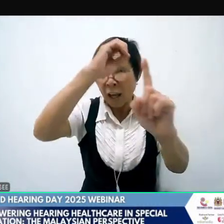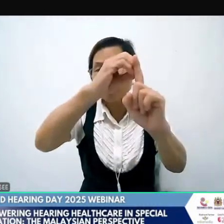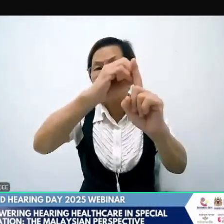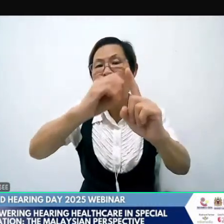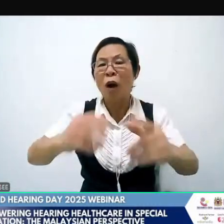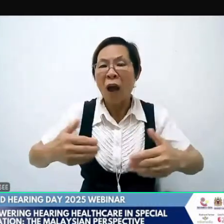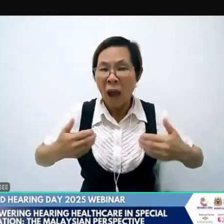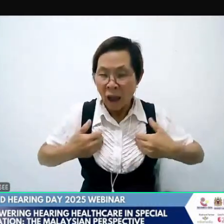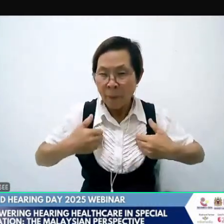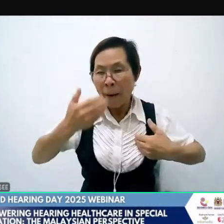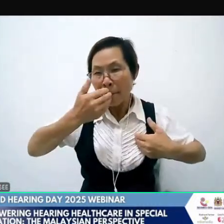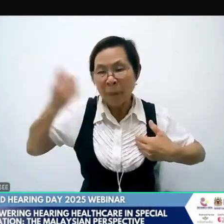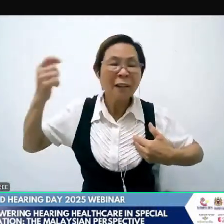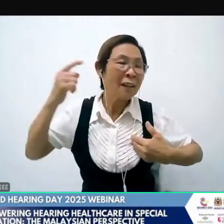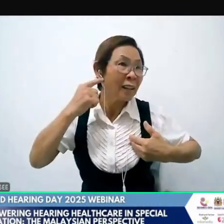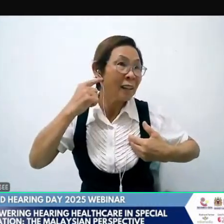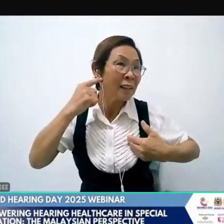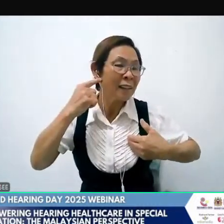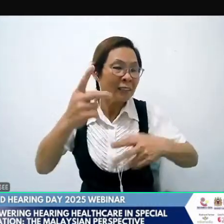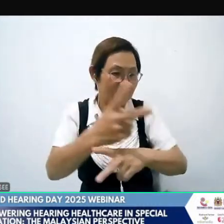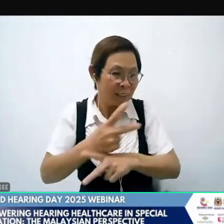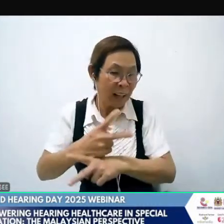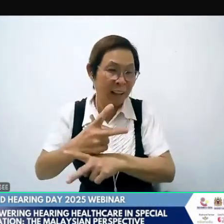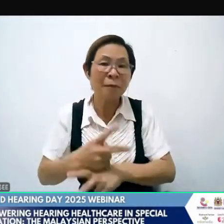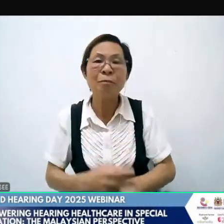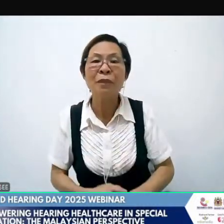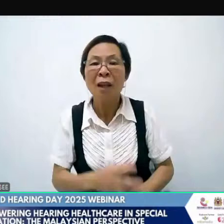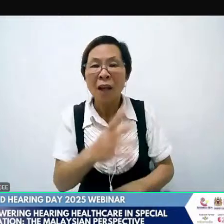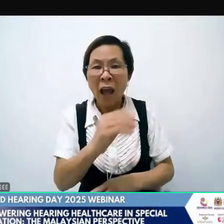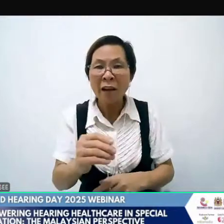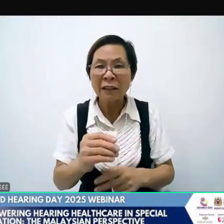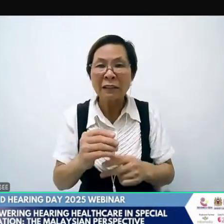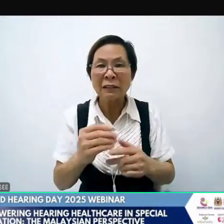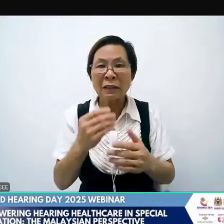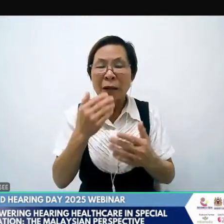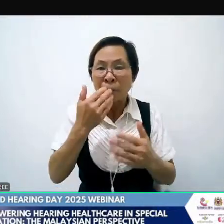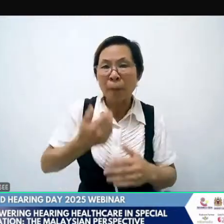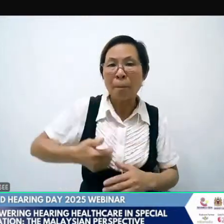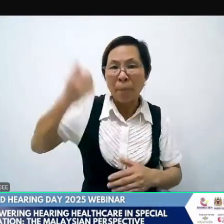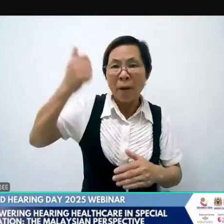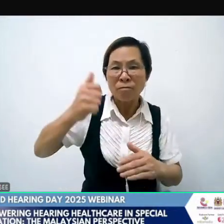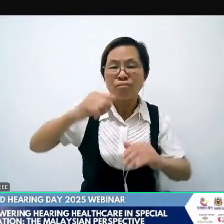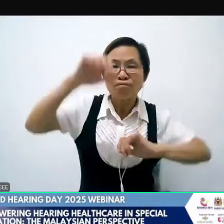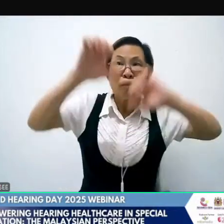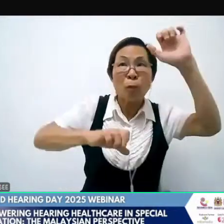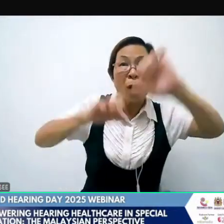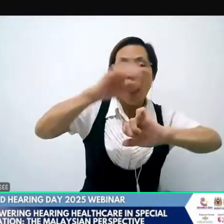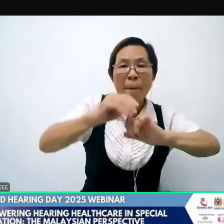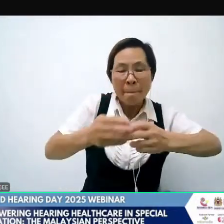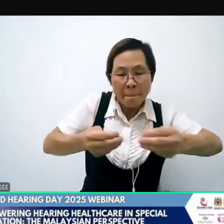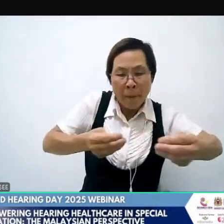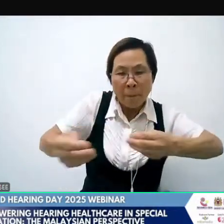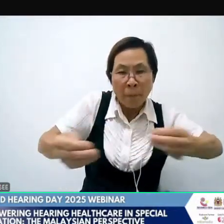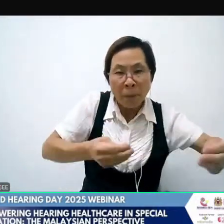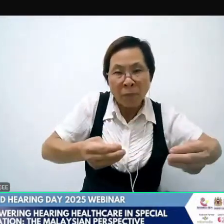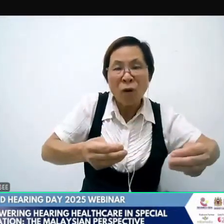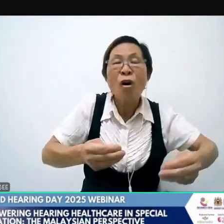better hearing healthcare and the implementation of effective procedure for assessing and managing those with hearing